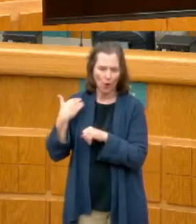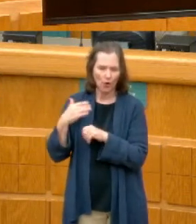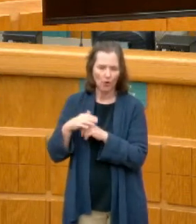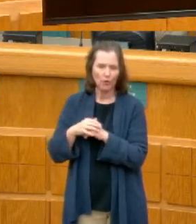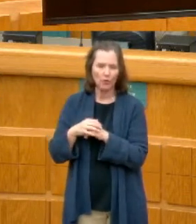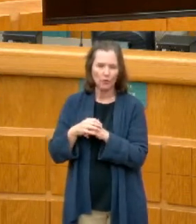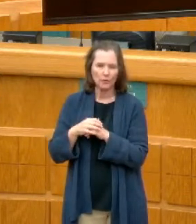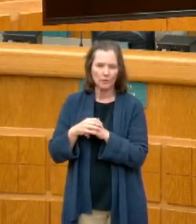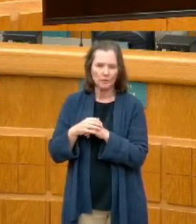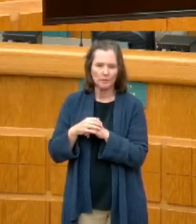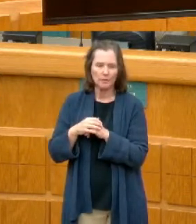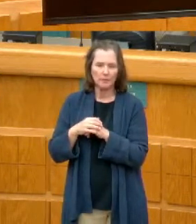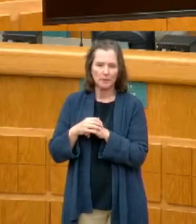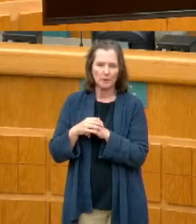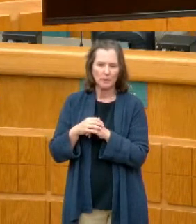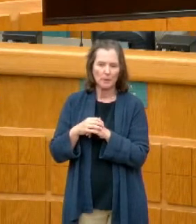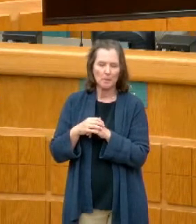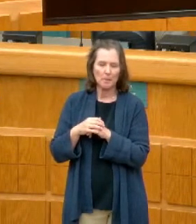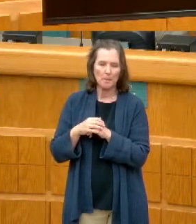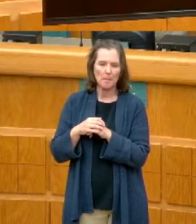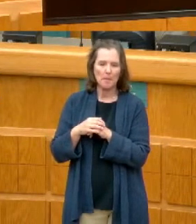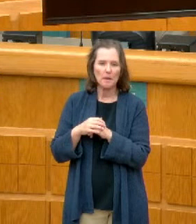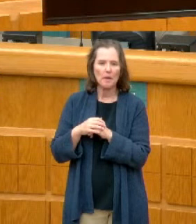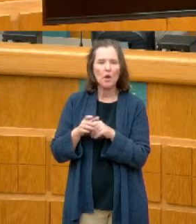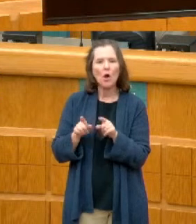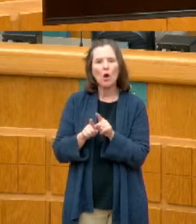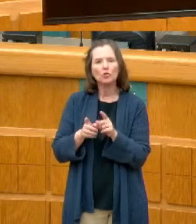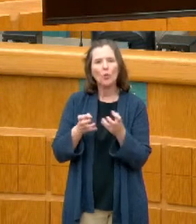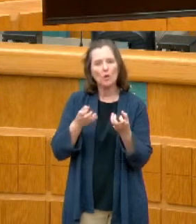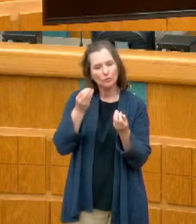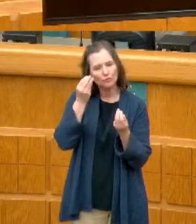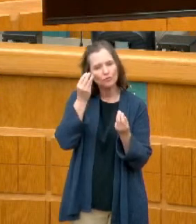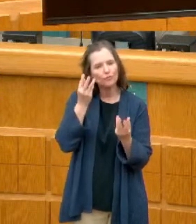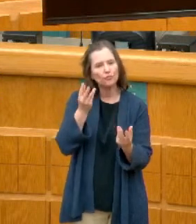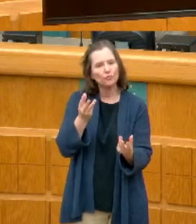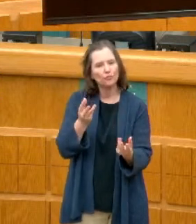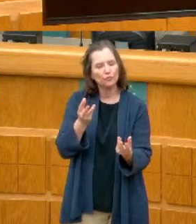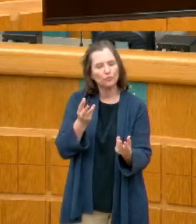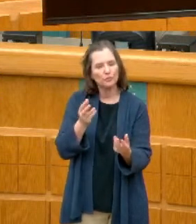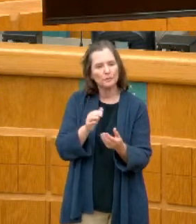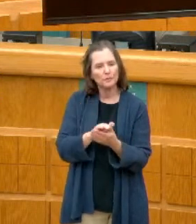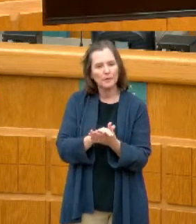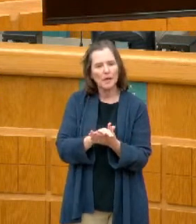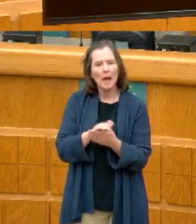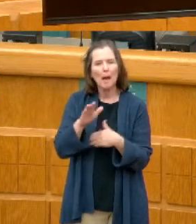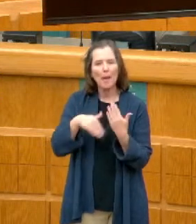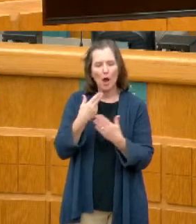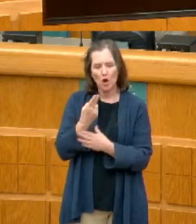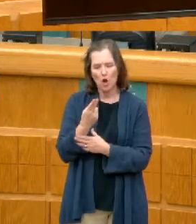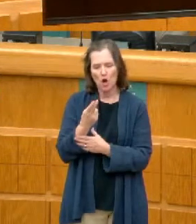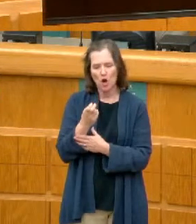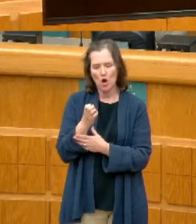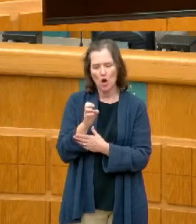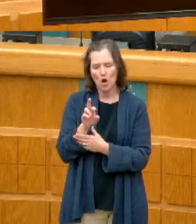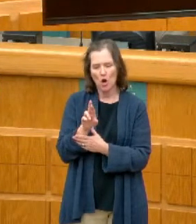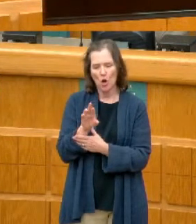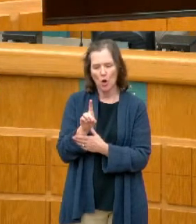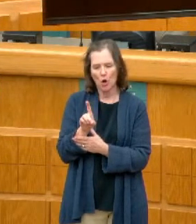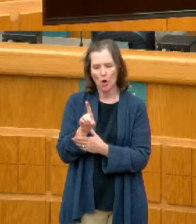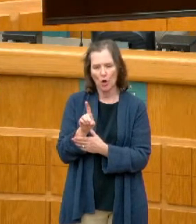had in our community. And I want to talk a minute about what herd immunity is.